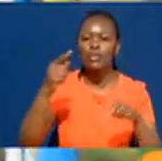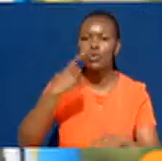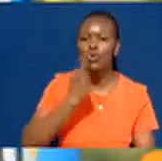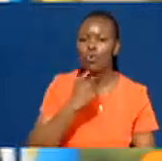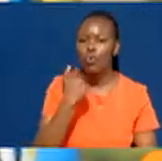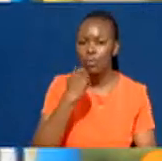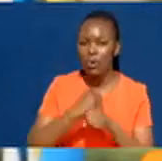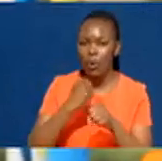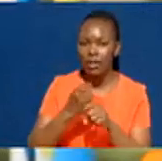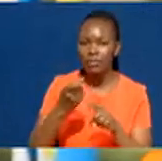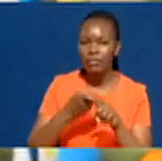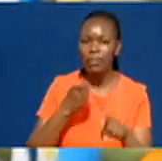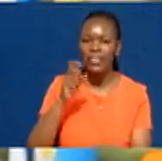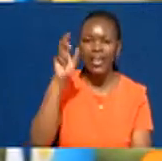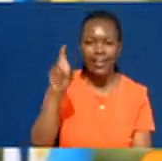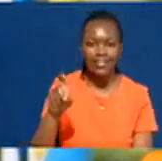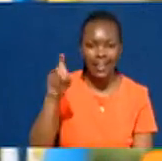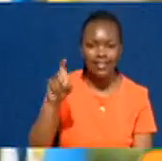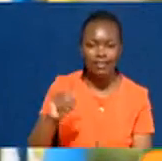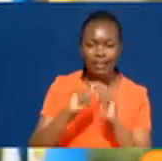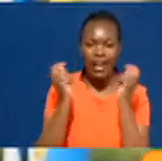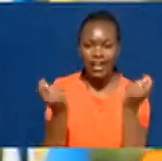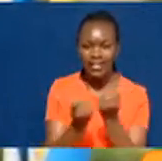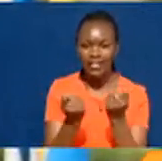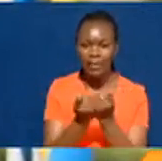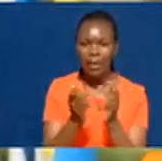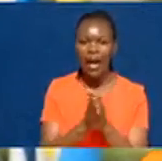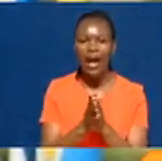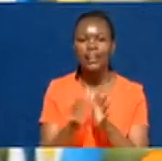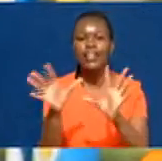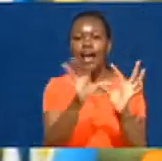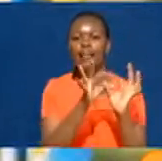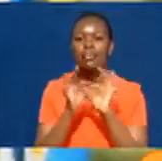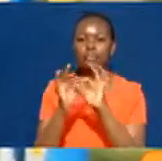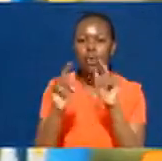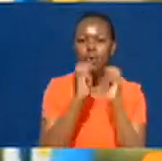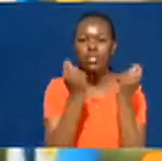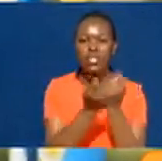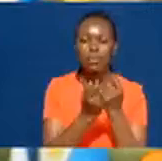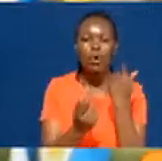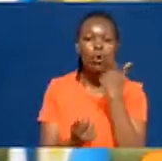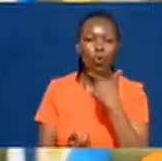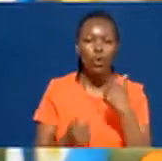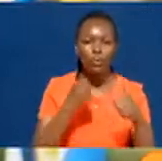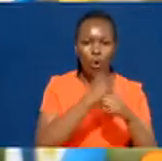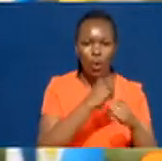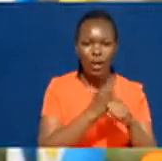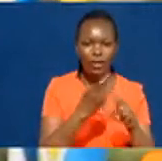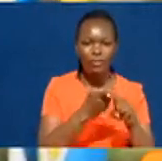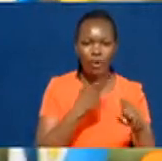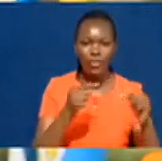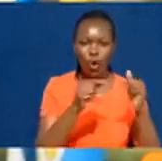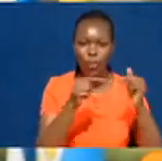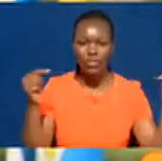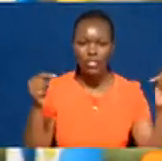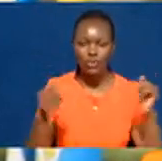executive and the Azimio team who will be working from the